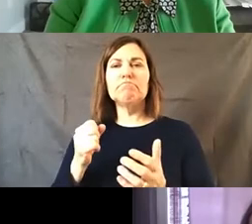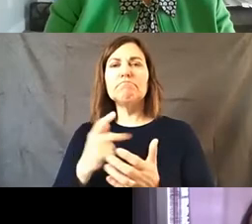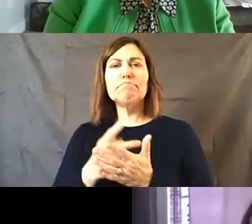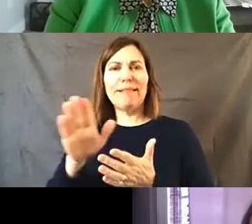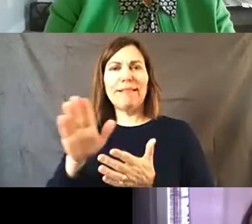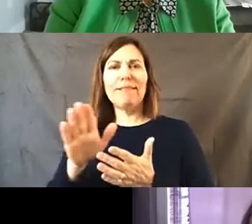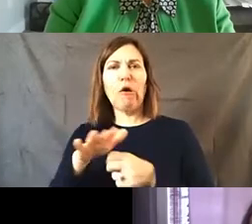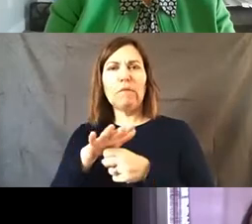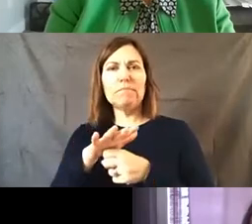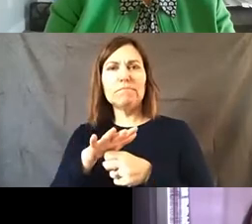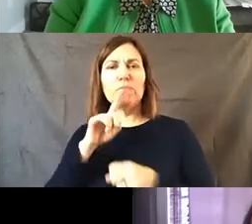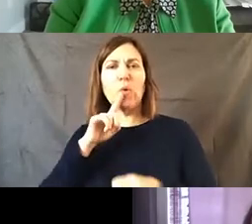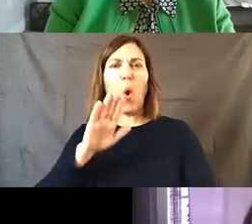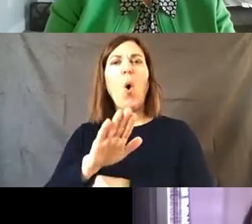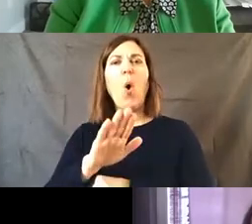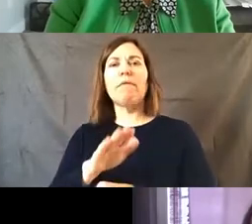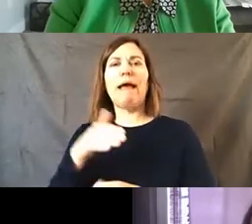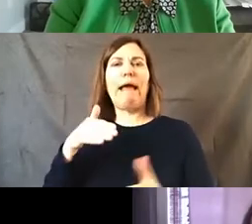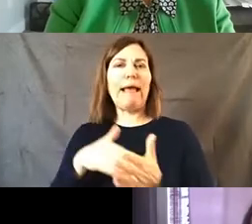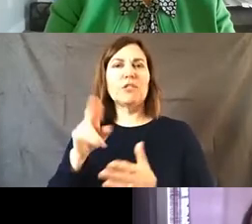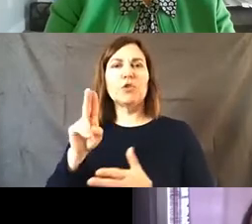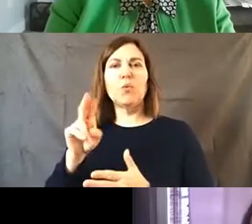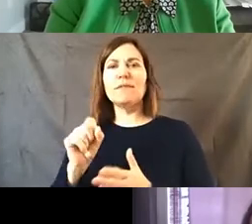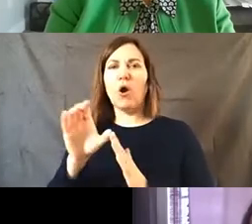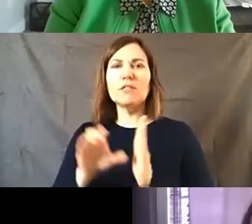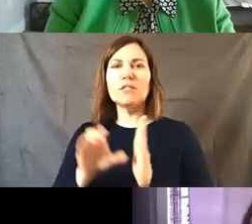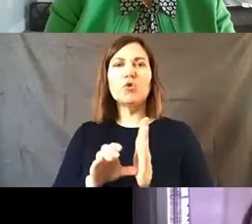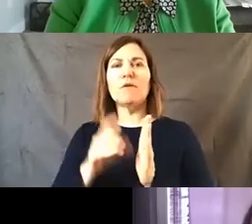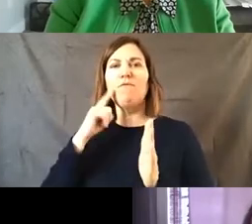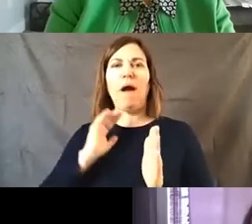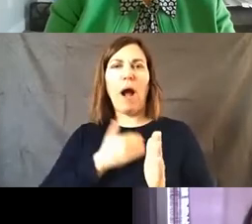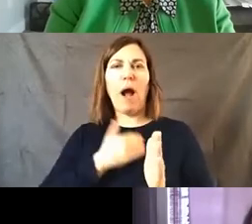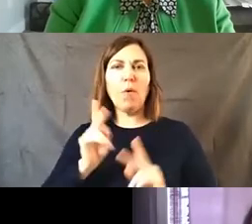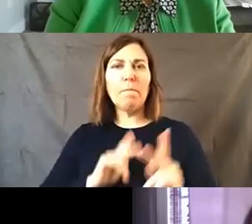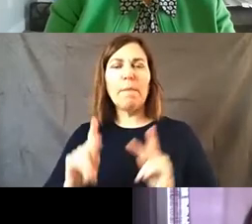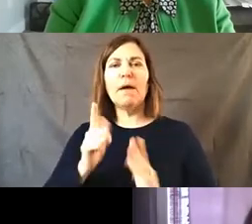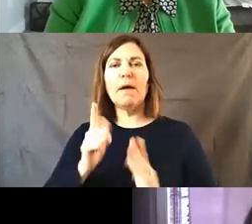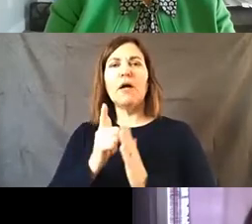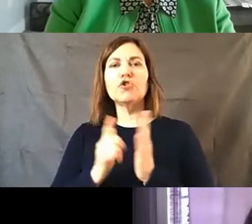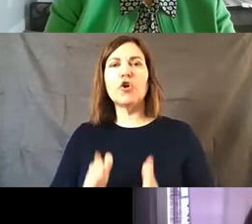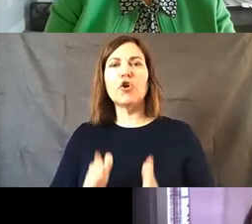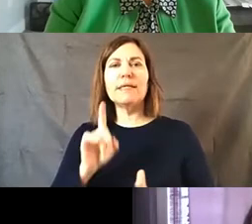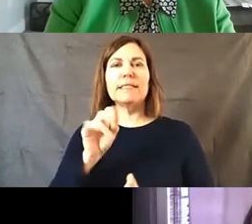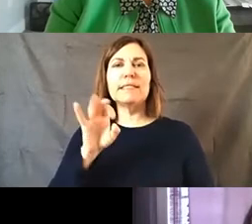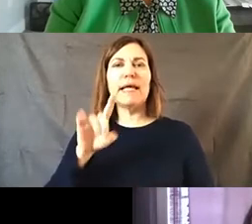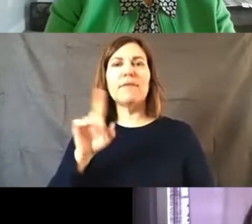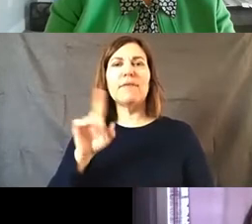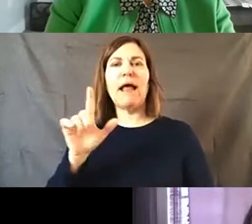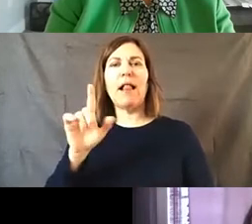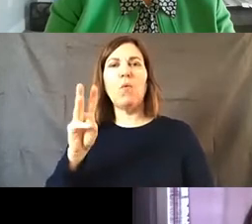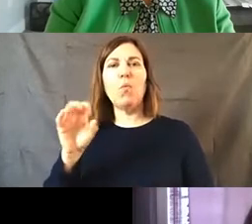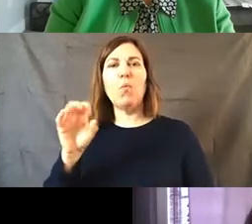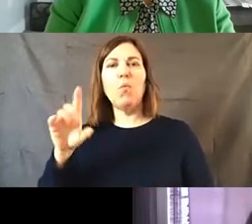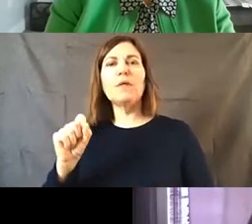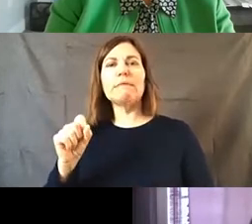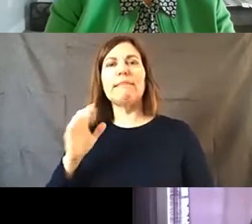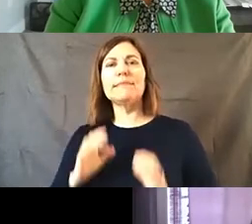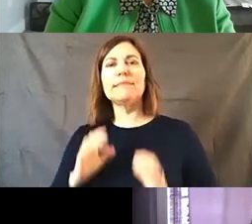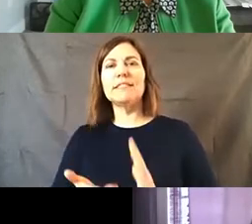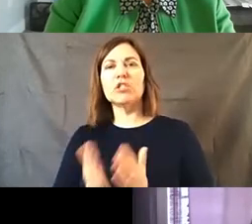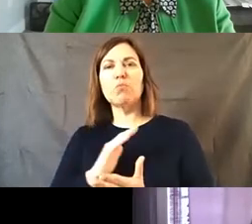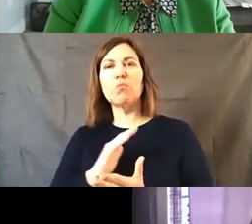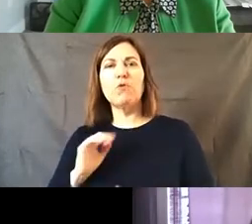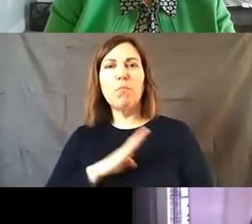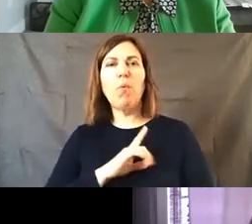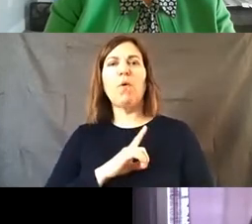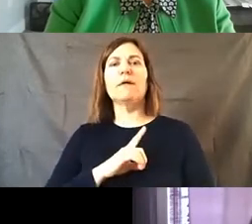United States Constitution towards our people. Attorney David L. Wood, Citizens Police Review Board, and the entire board. Aaron Bruni